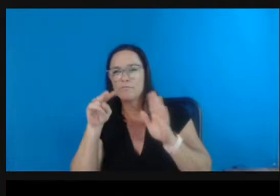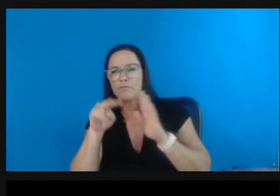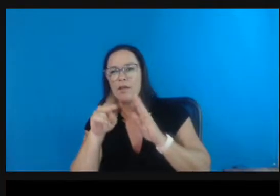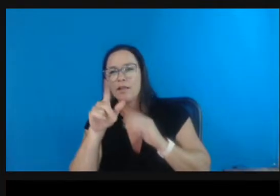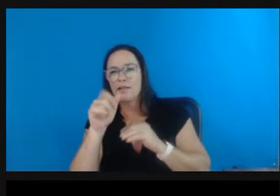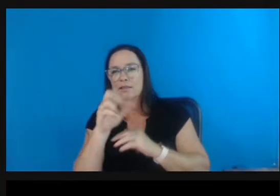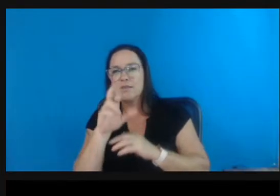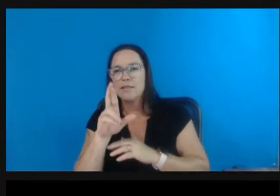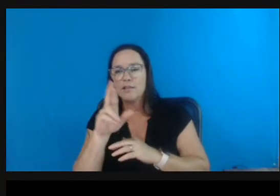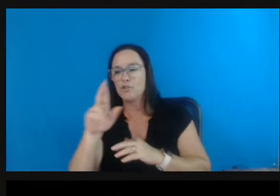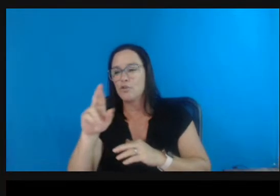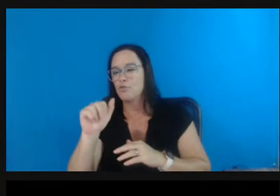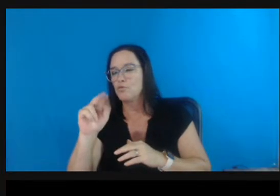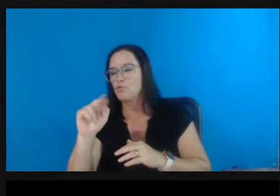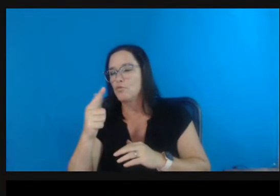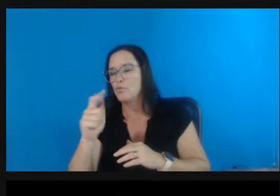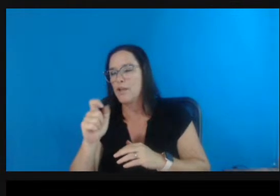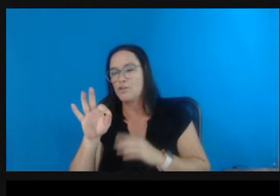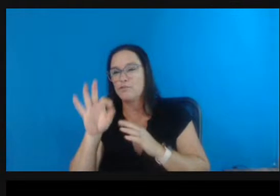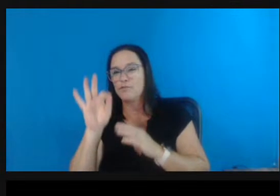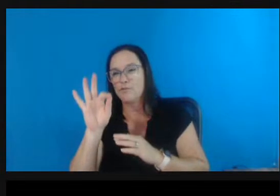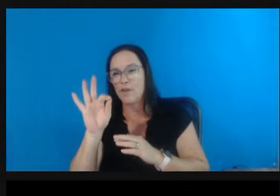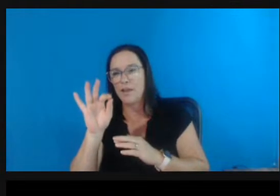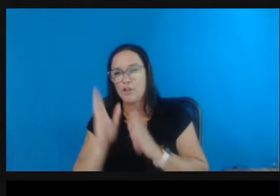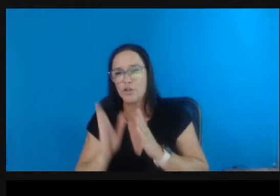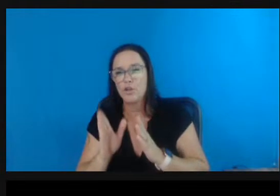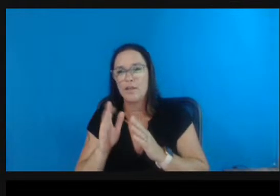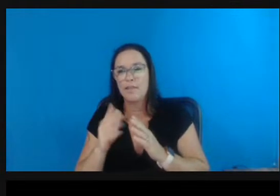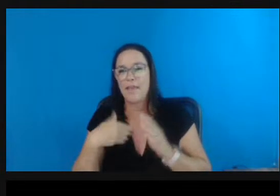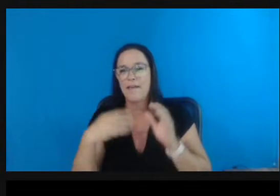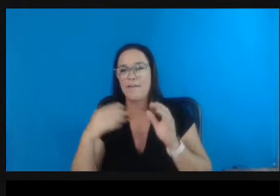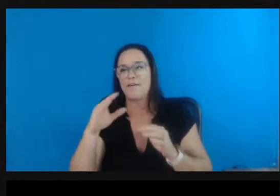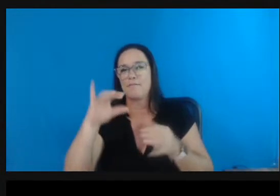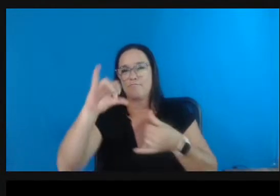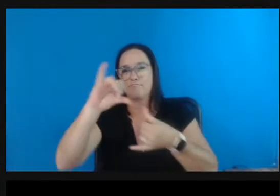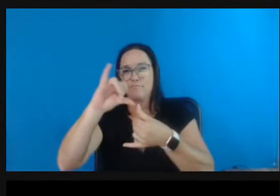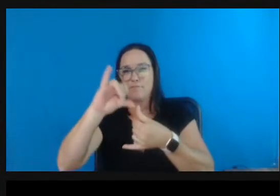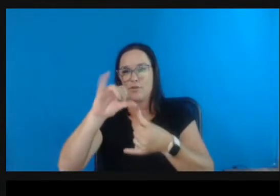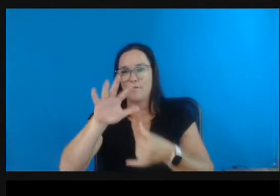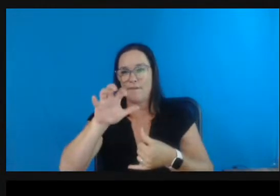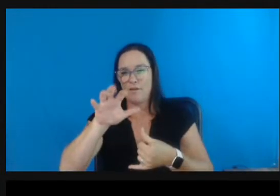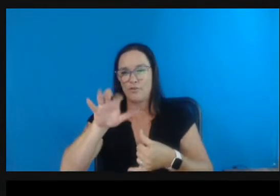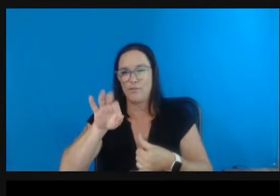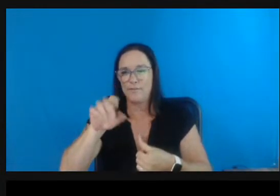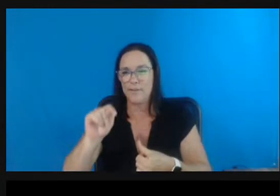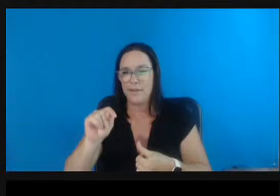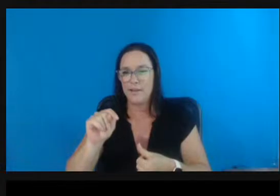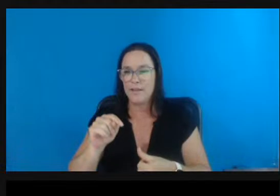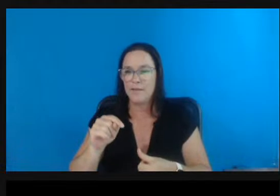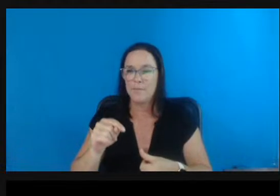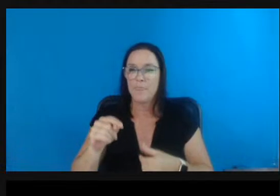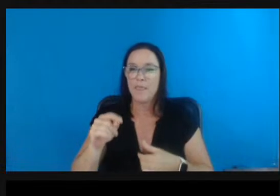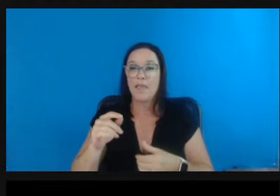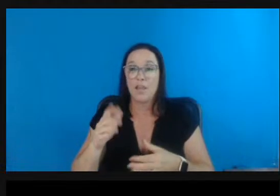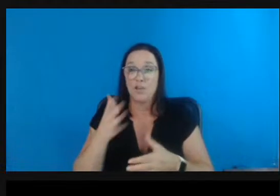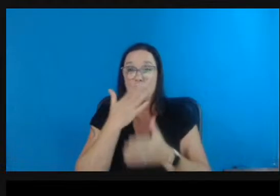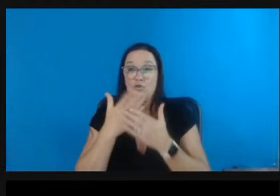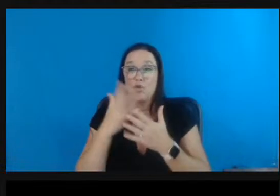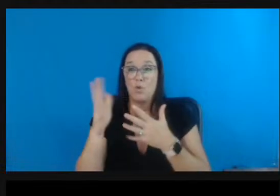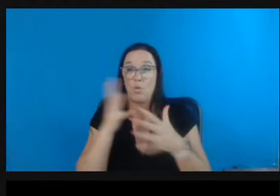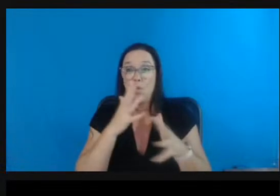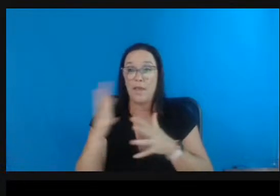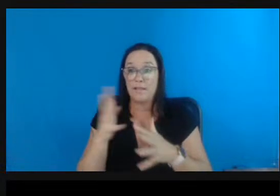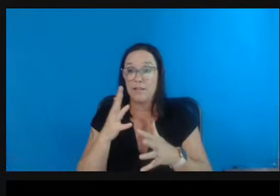measuring fountain heights. That's probably where they get this 500-foot measurement. They note that favorable winds allowed scientists to stay to